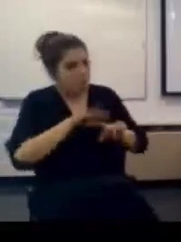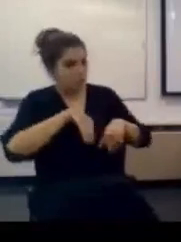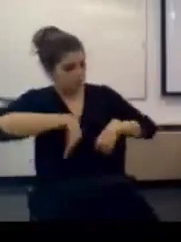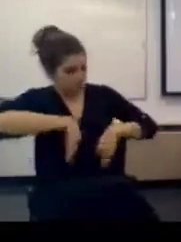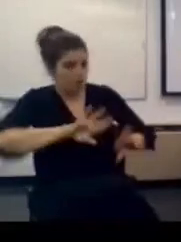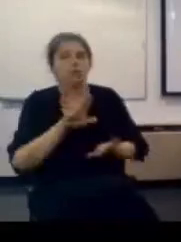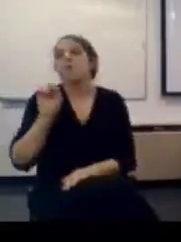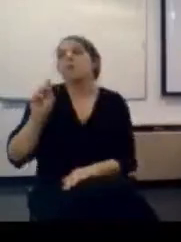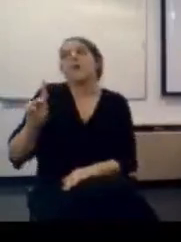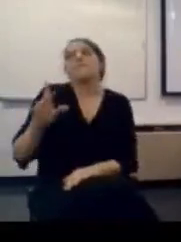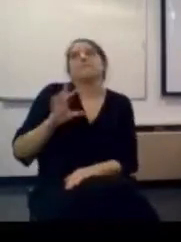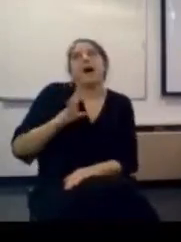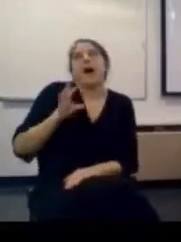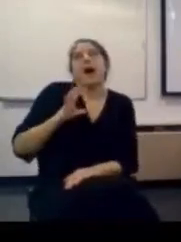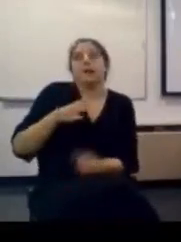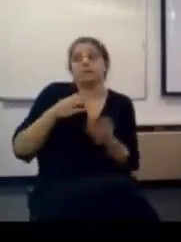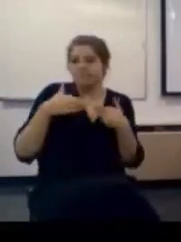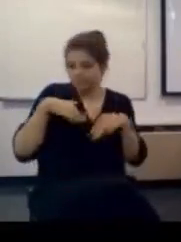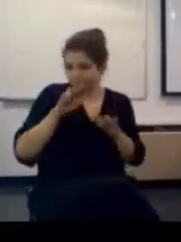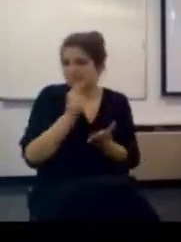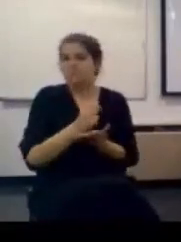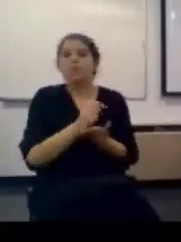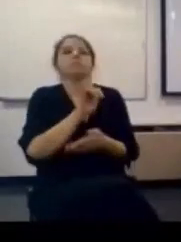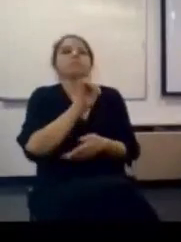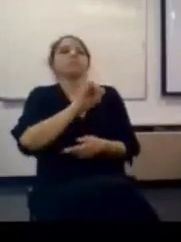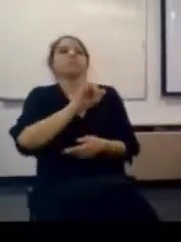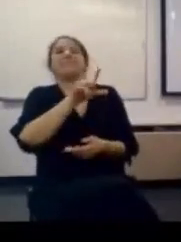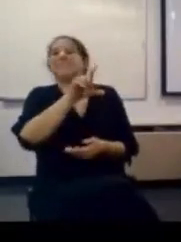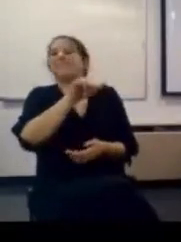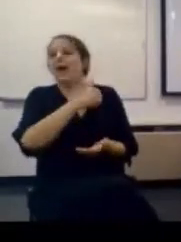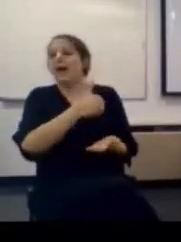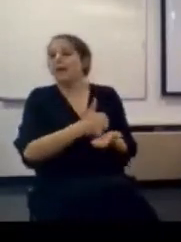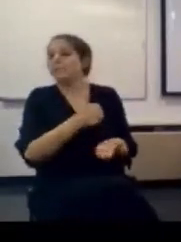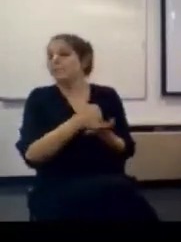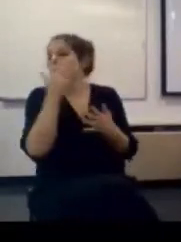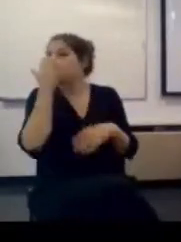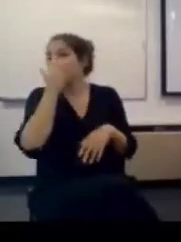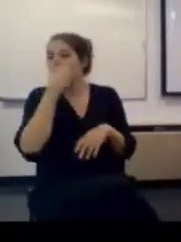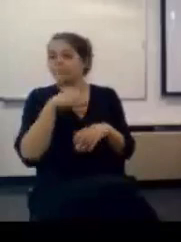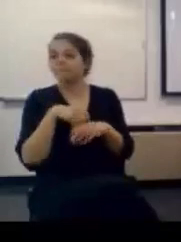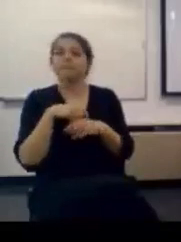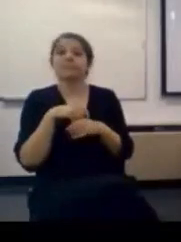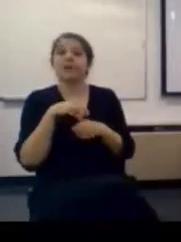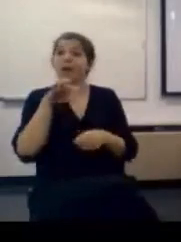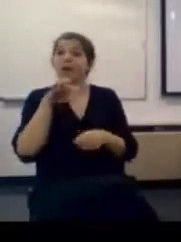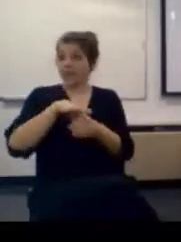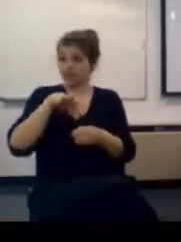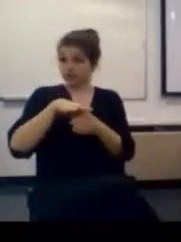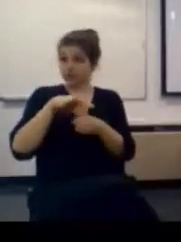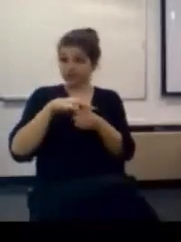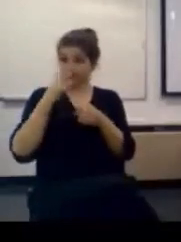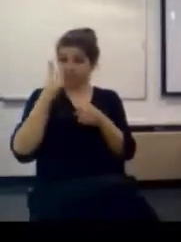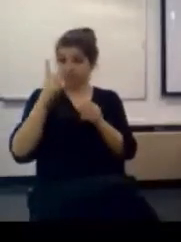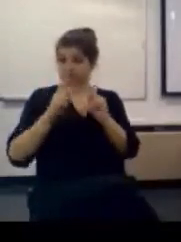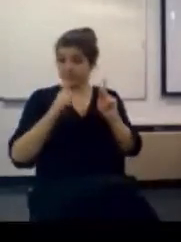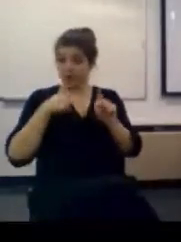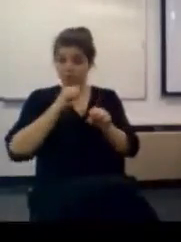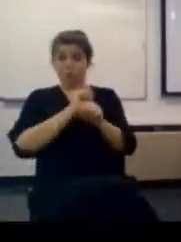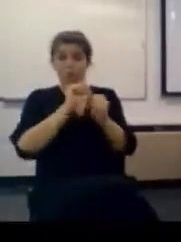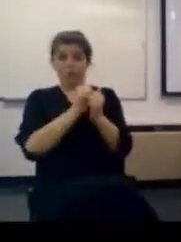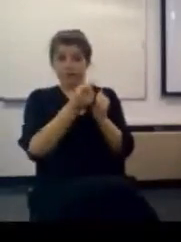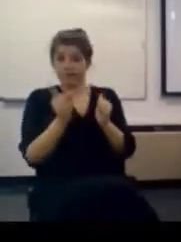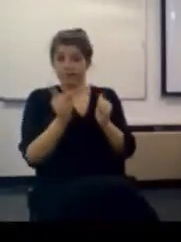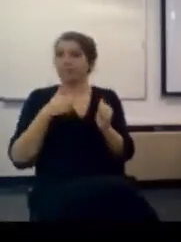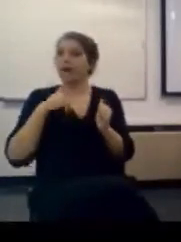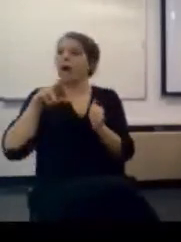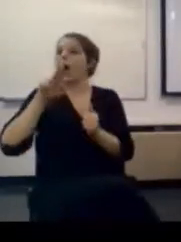to be convinced that I needed help, that I couldn't do this alone. And then after the election,